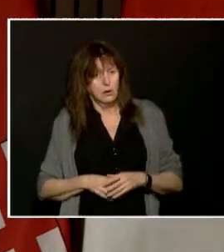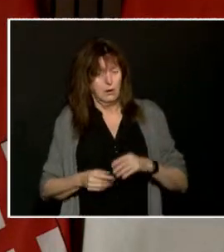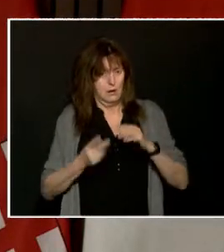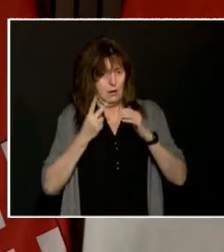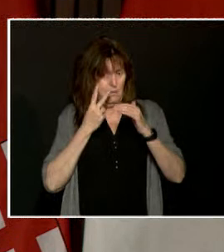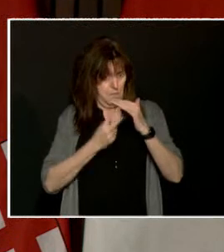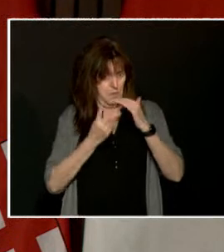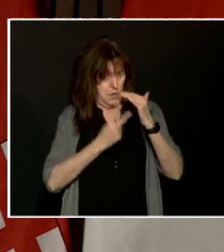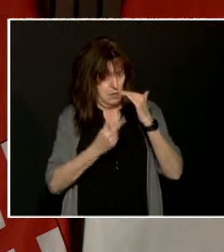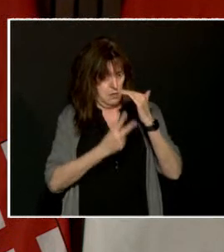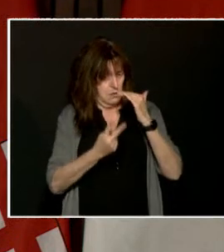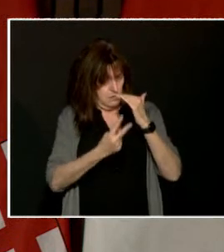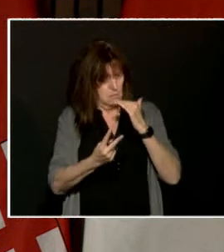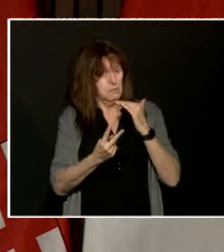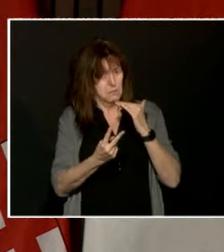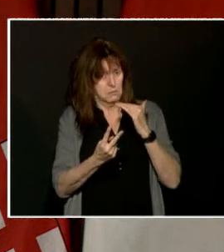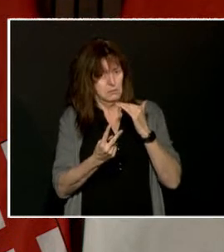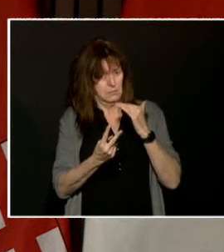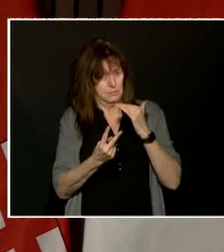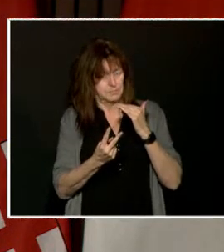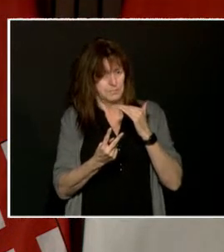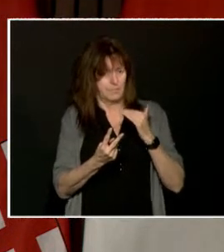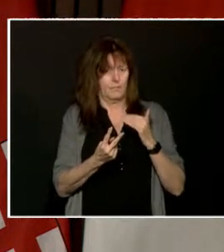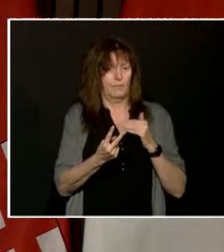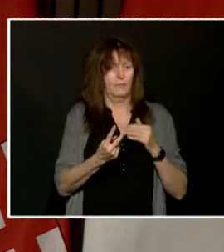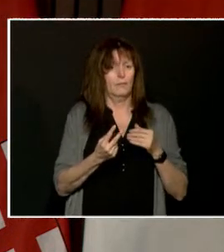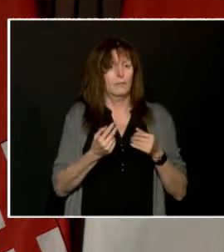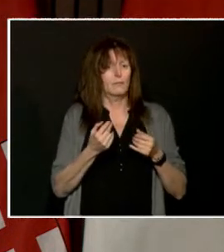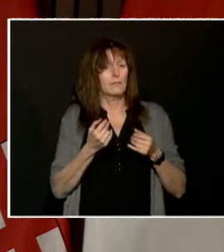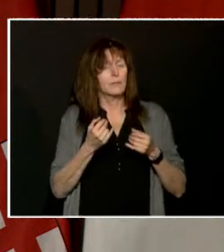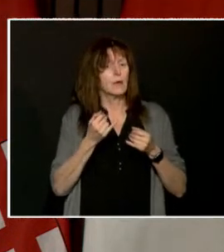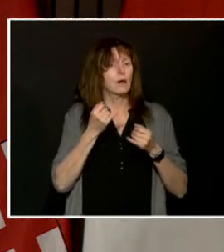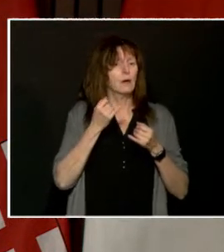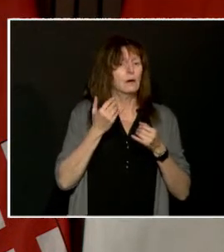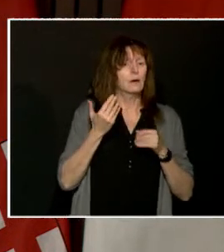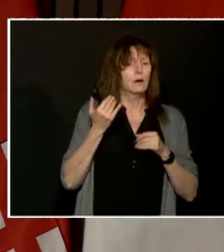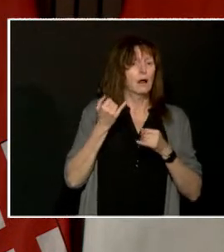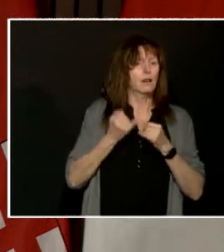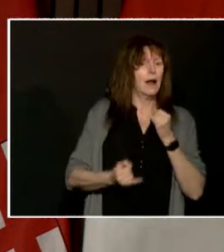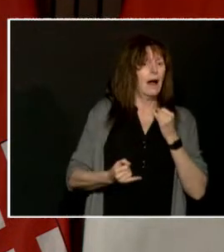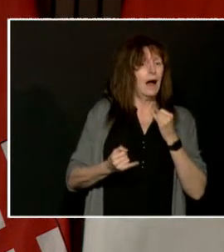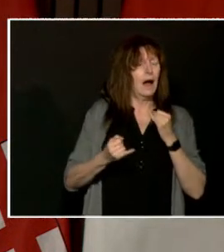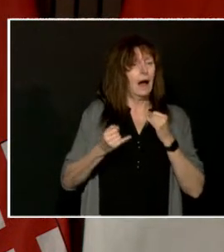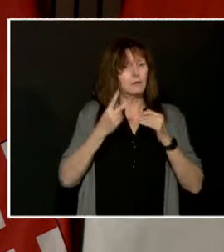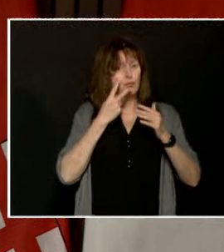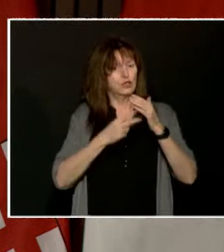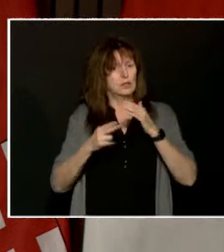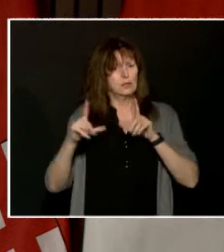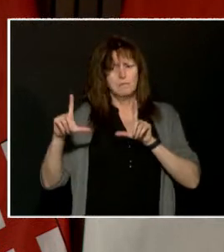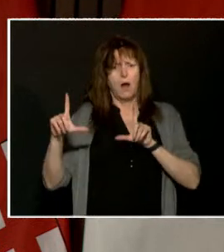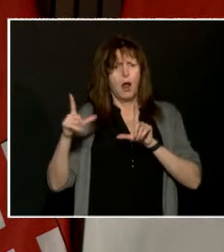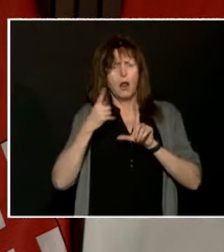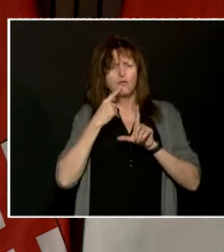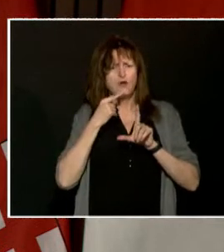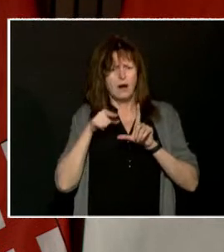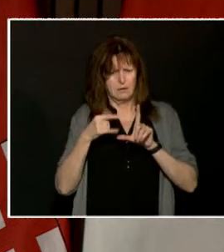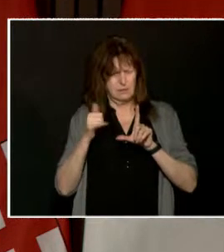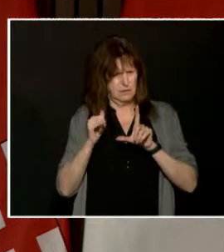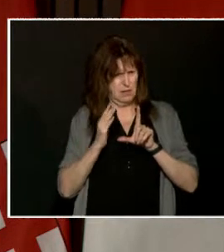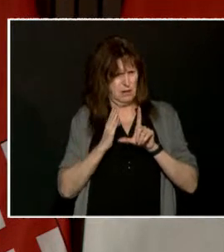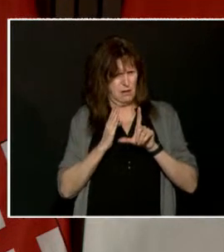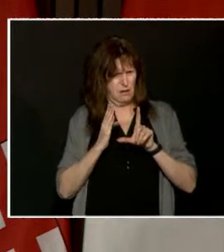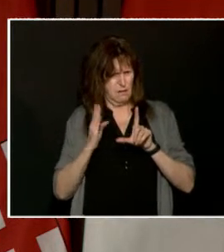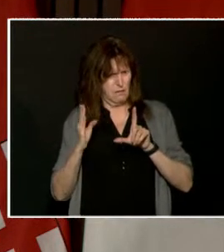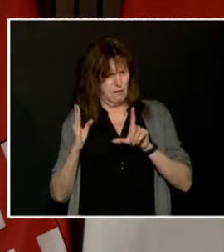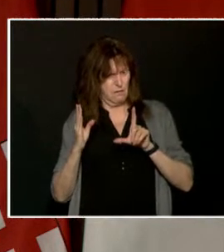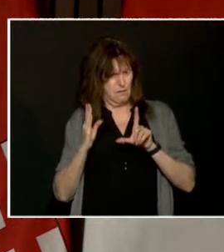a red box where our last set of projections were. We're still very much within that box. But what I think you're seeing is if there's